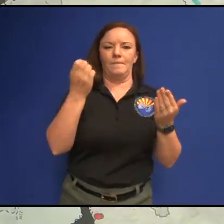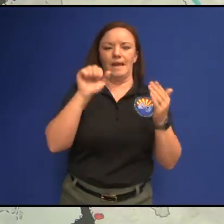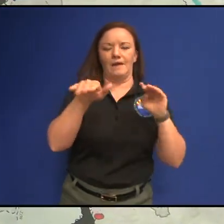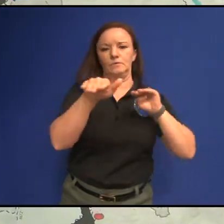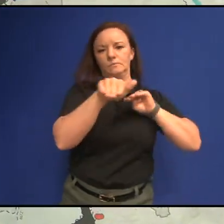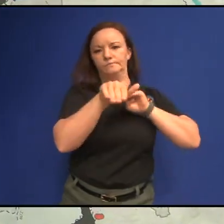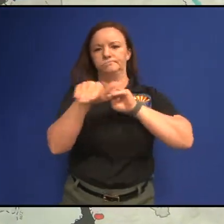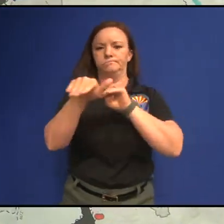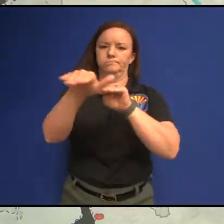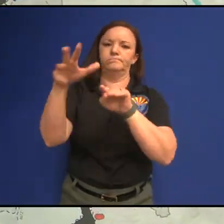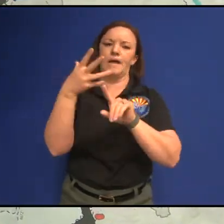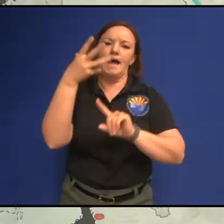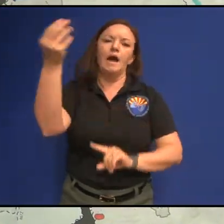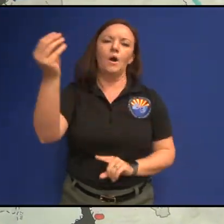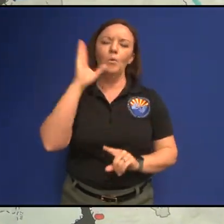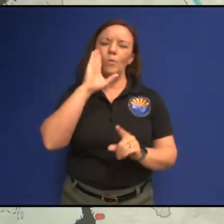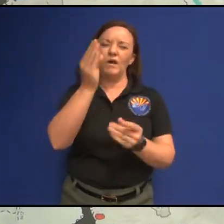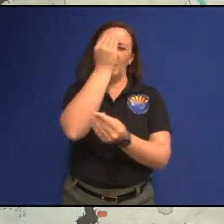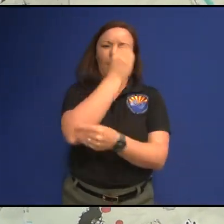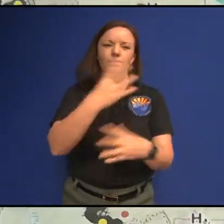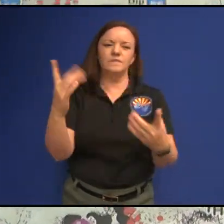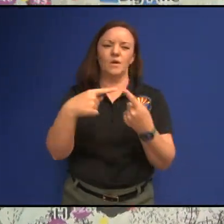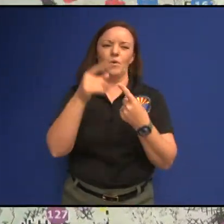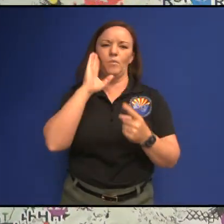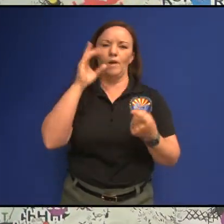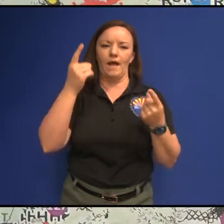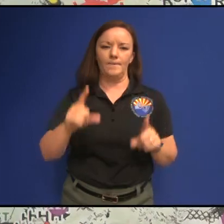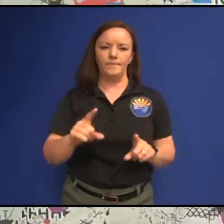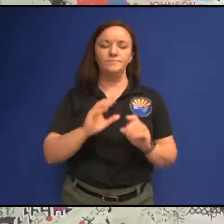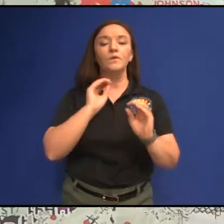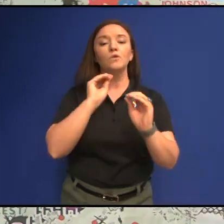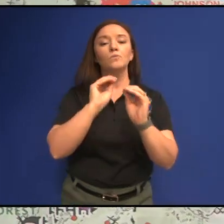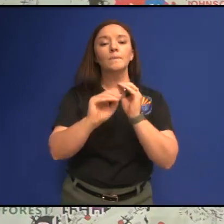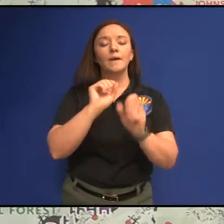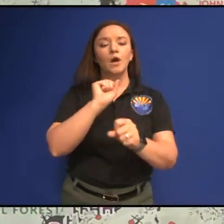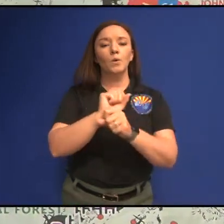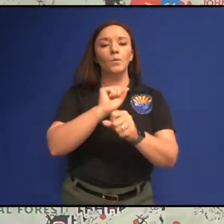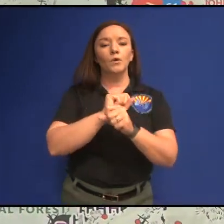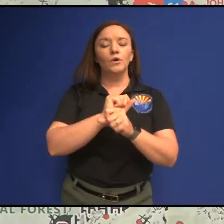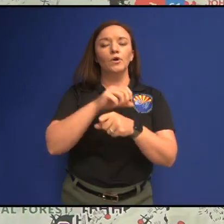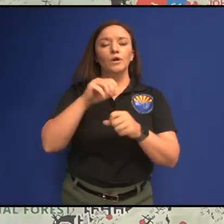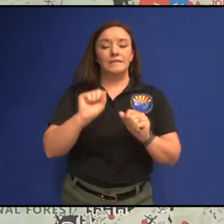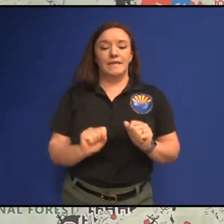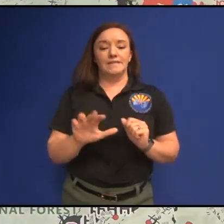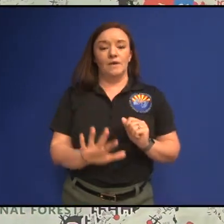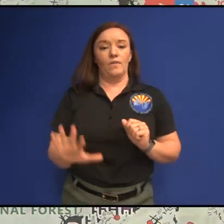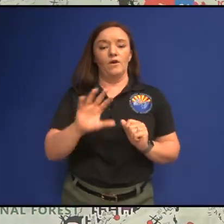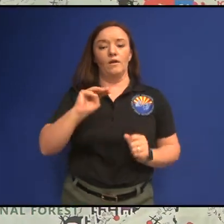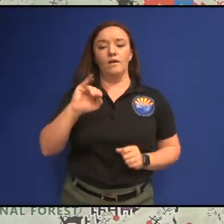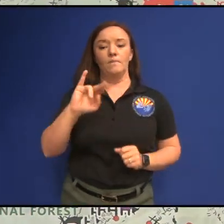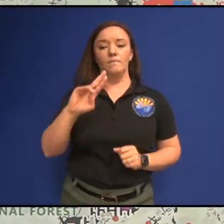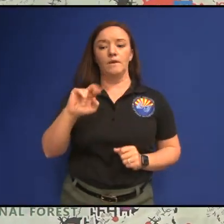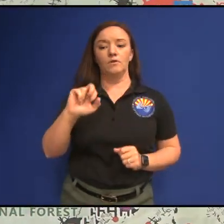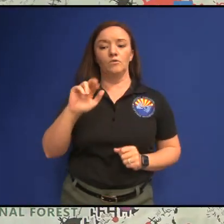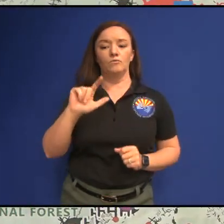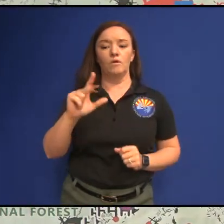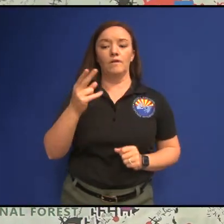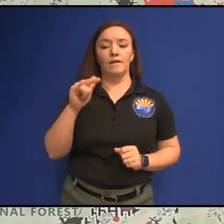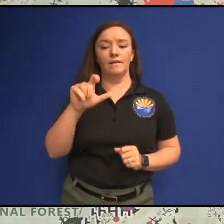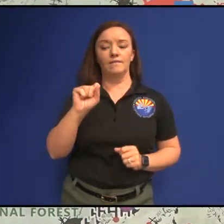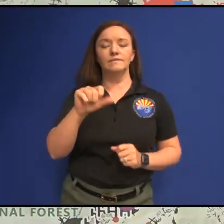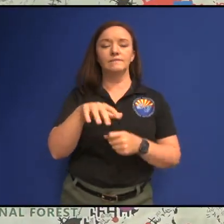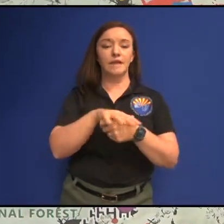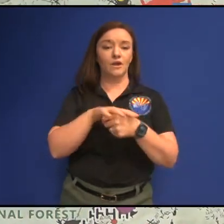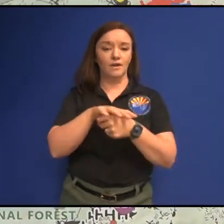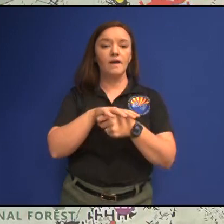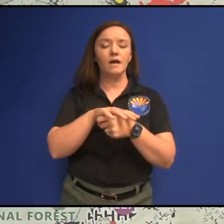going to happen. Repair work has continued down in this south area, Mineral Hills general area, and that's